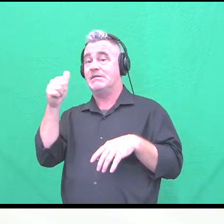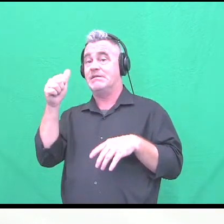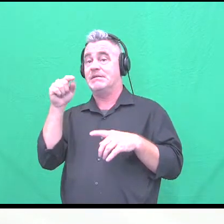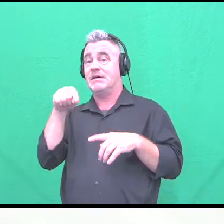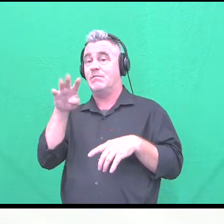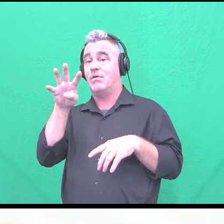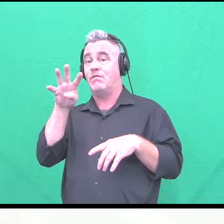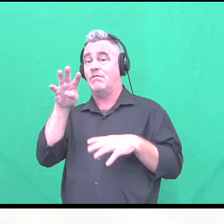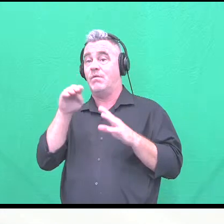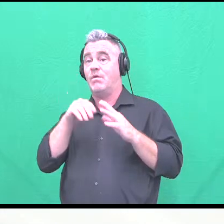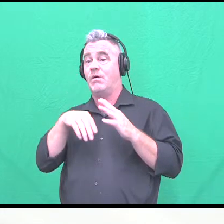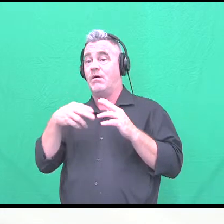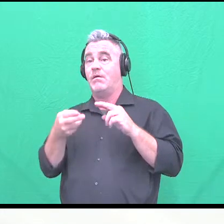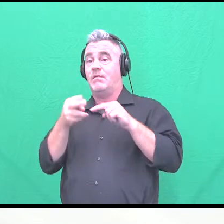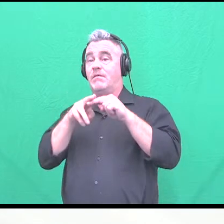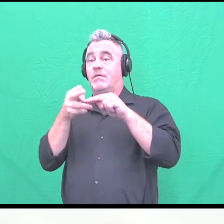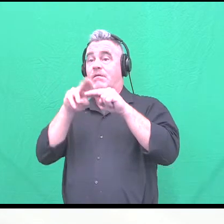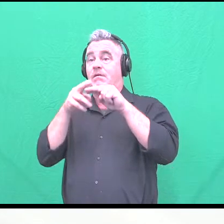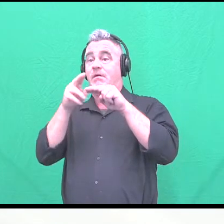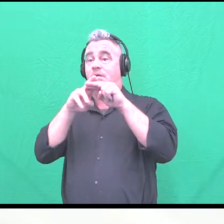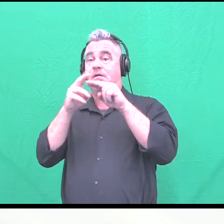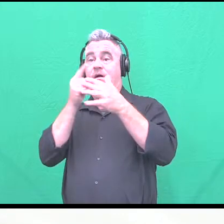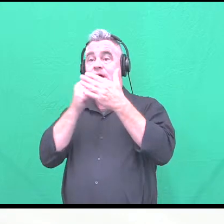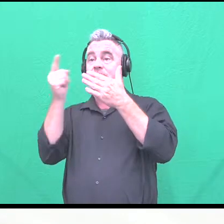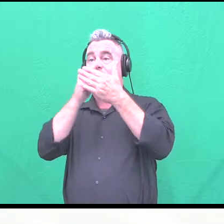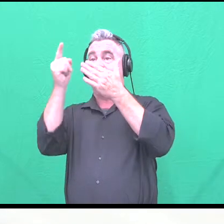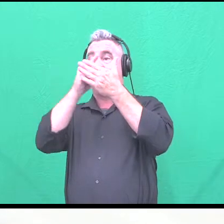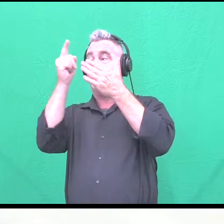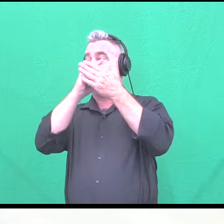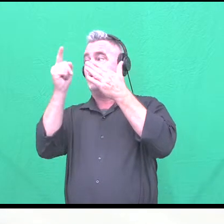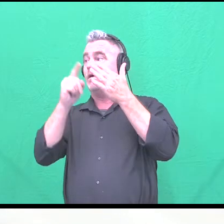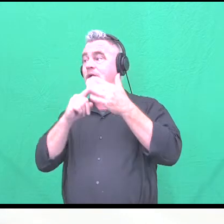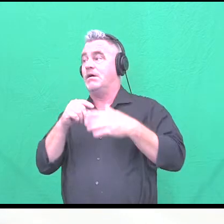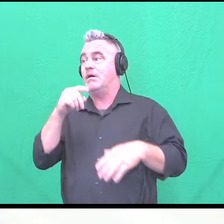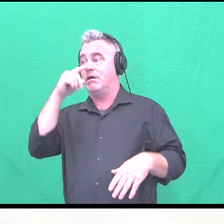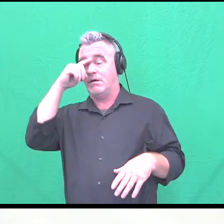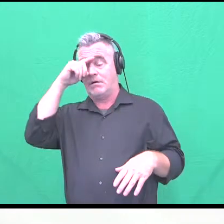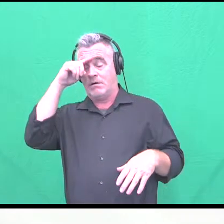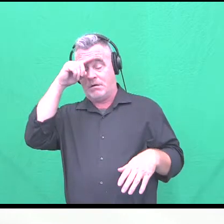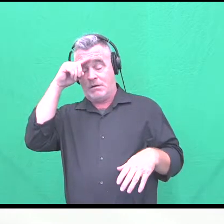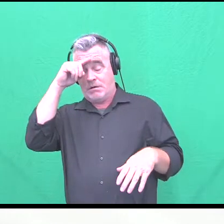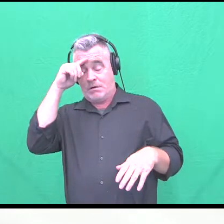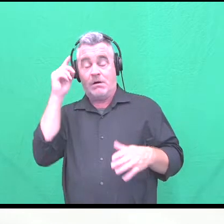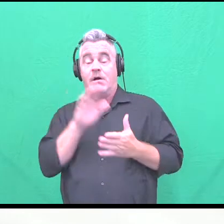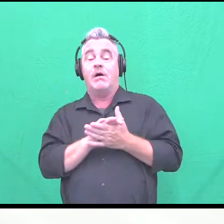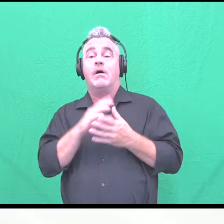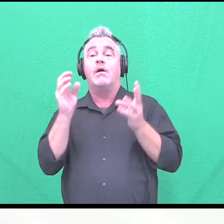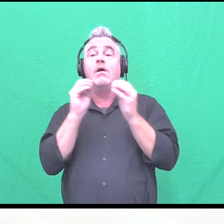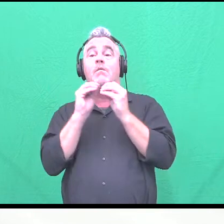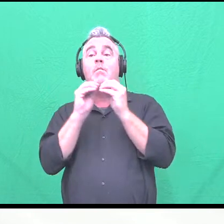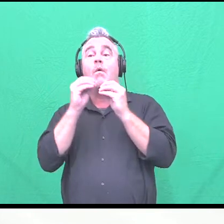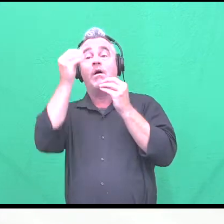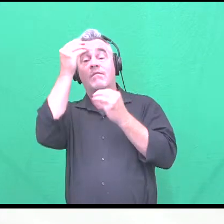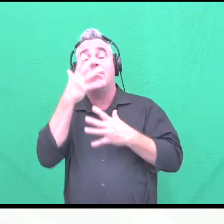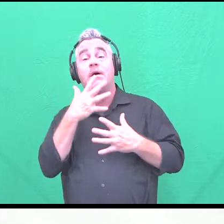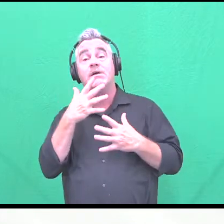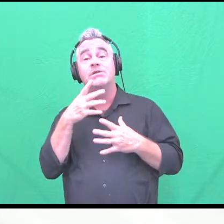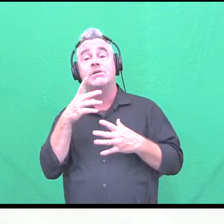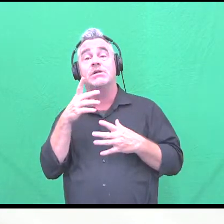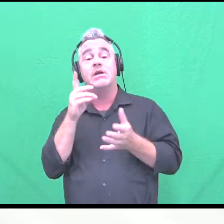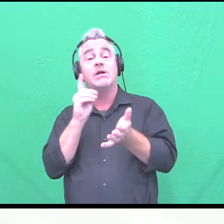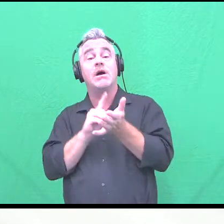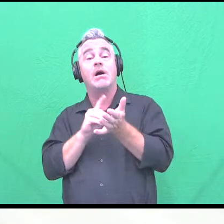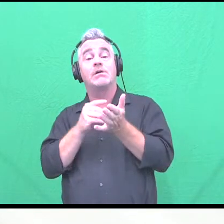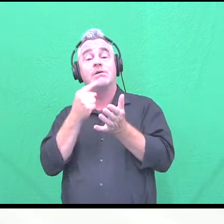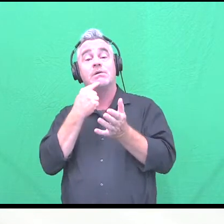it's increasing every week. One other piece of information to share with you that the doctor shared with us